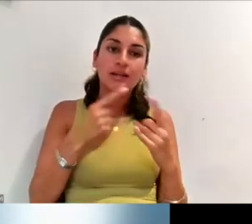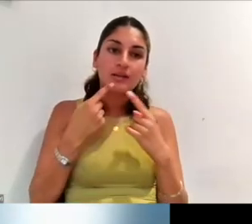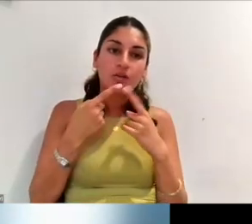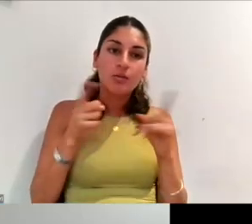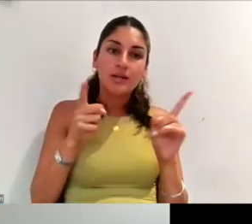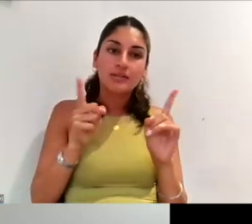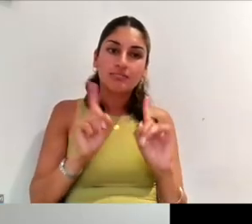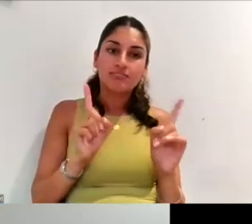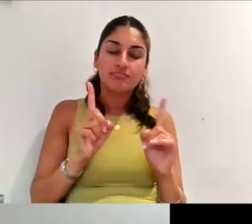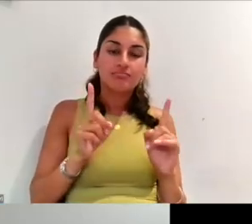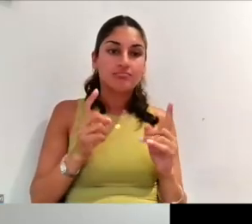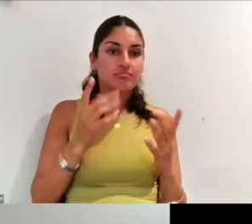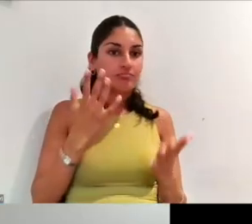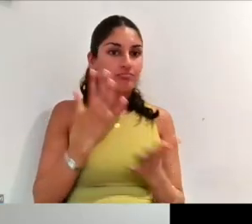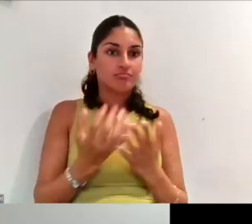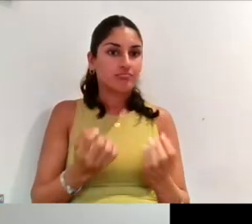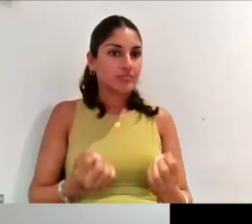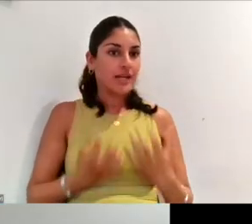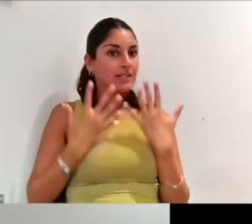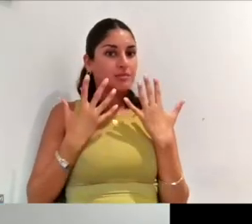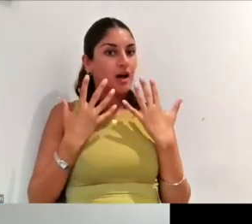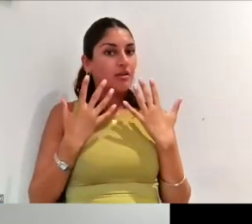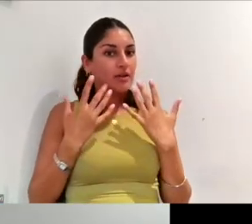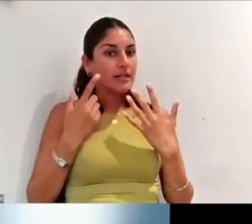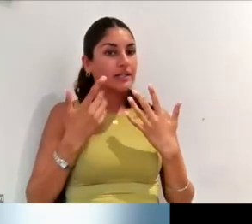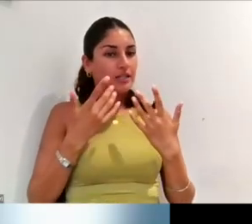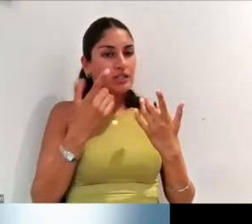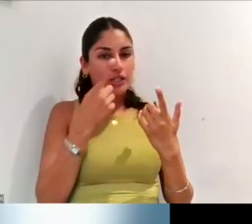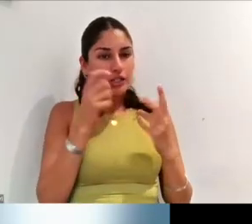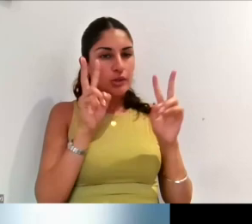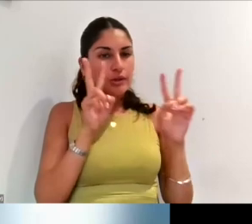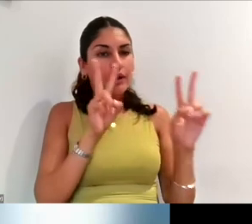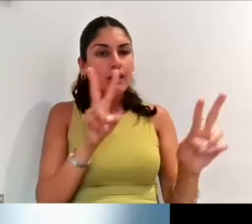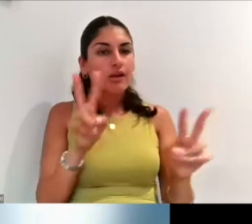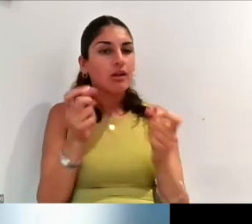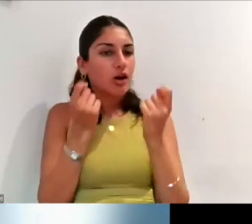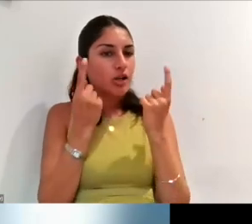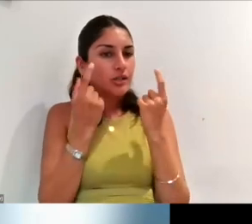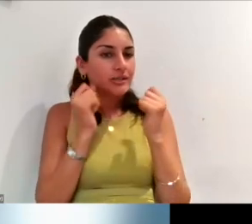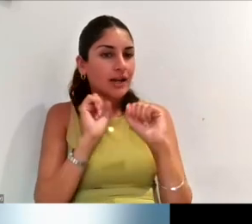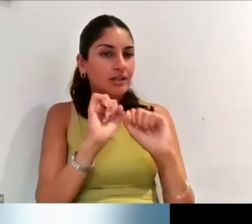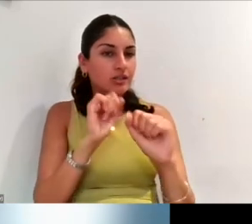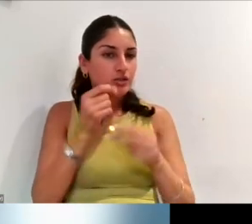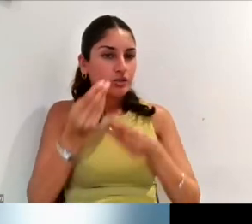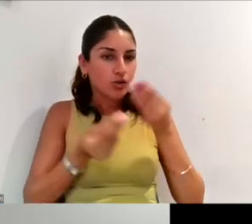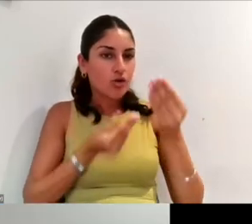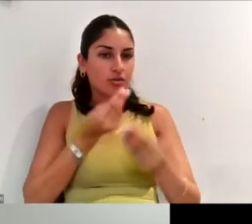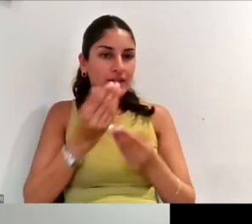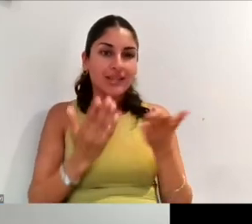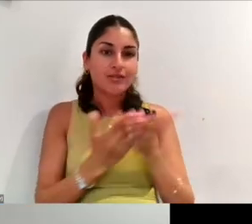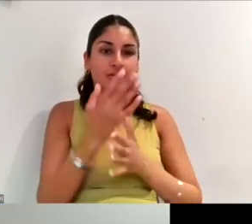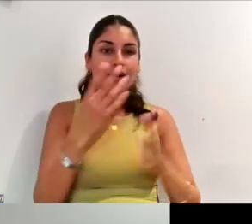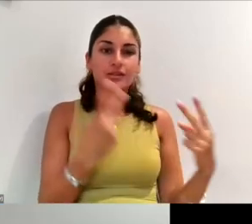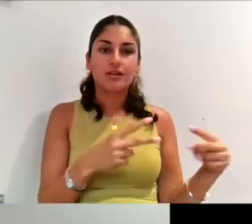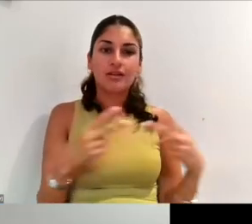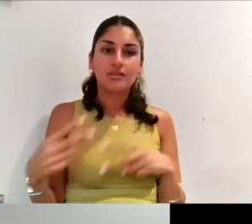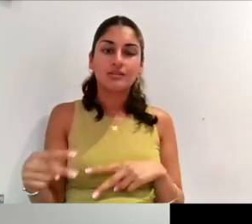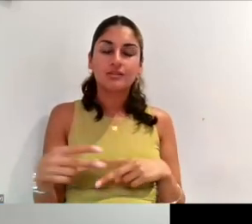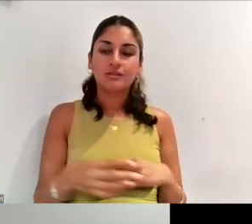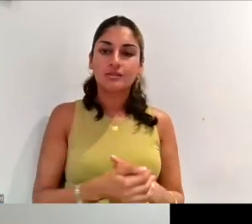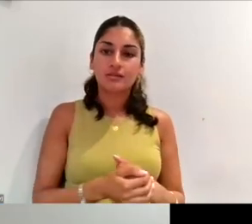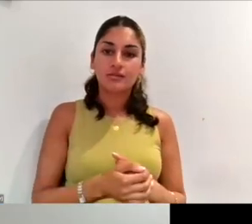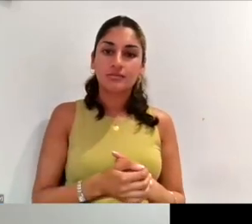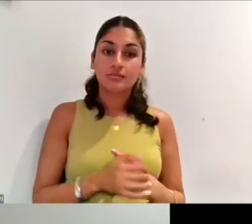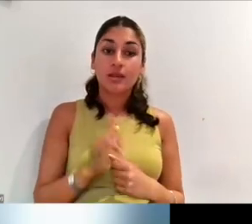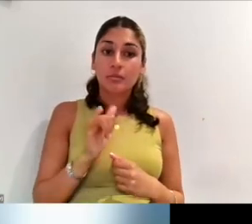story. Thank And you. it really does feel that you are trying to tell a story. Mm. And I was wondering if